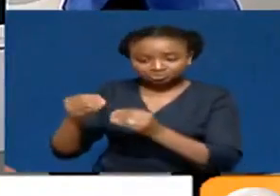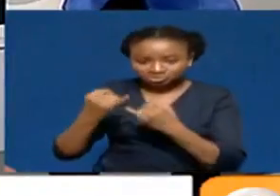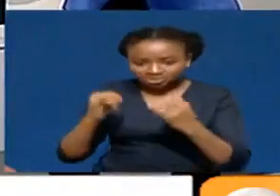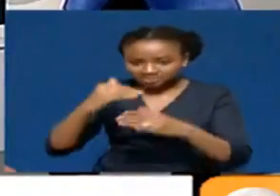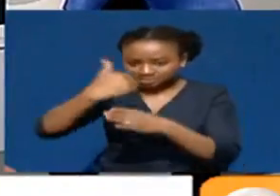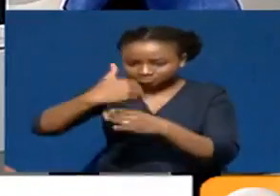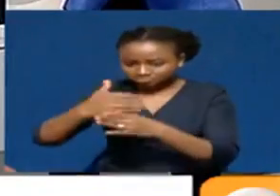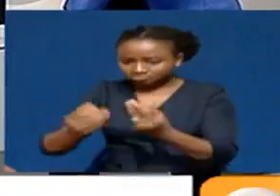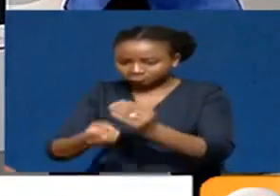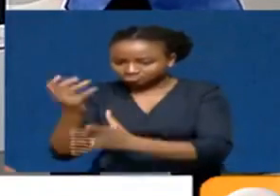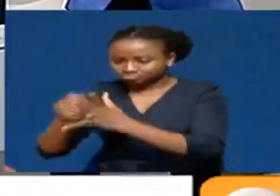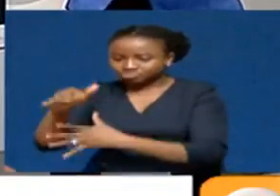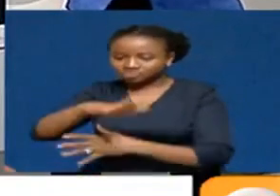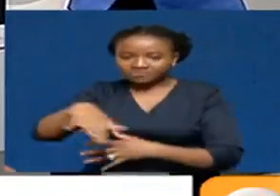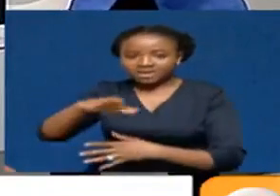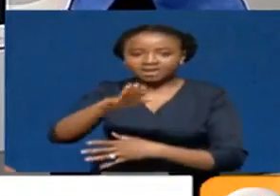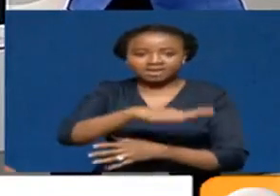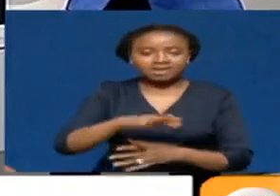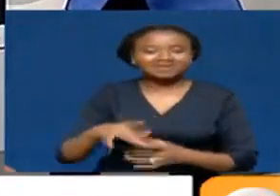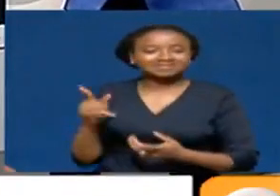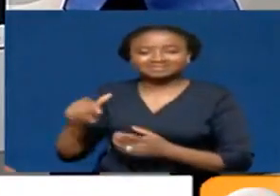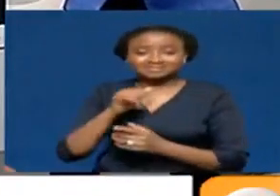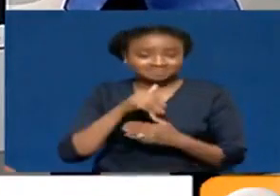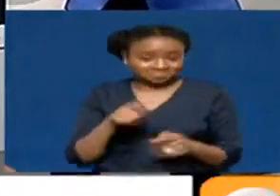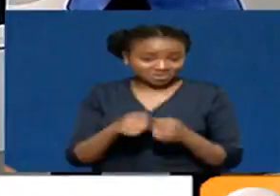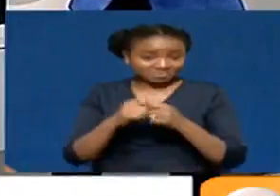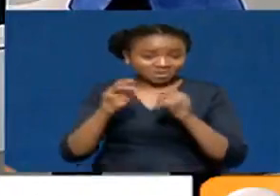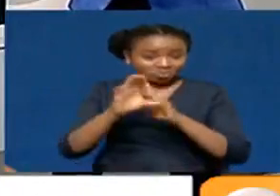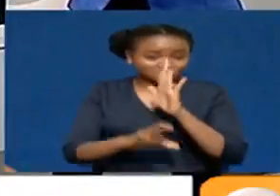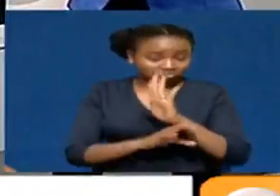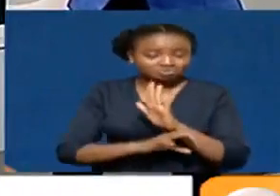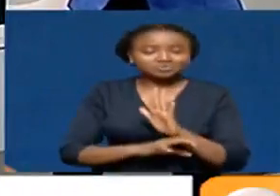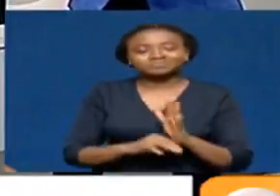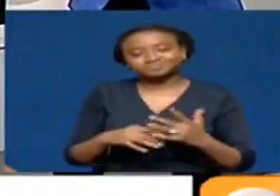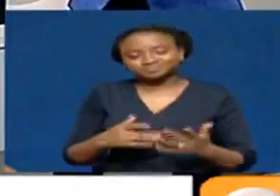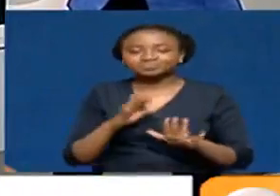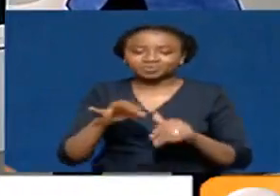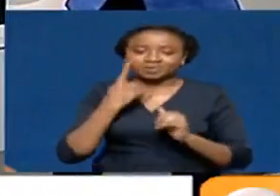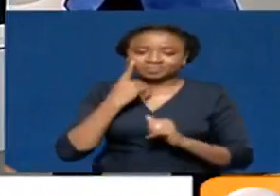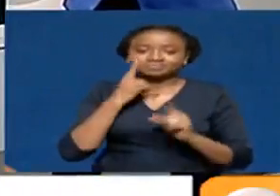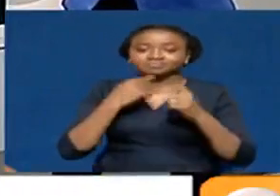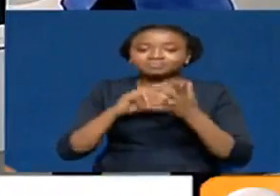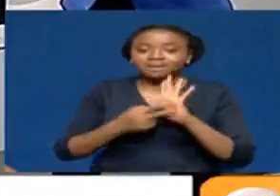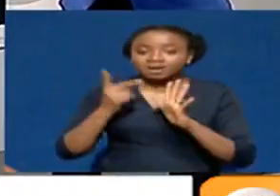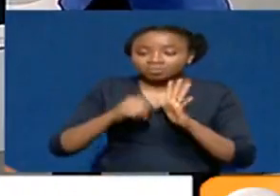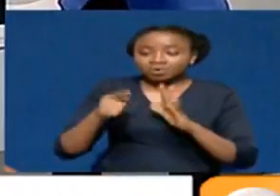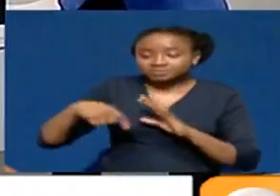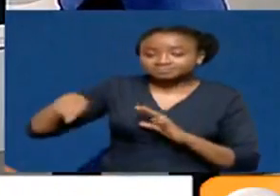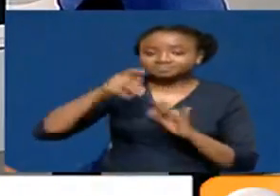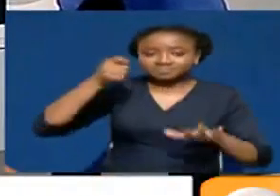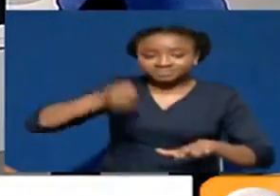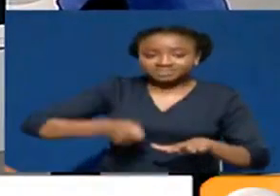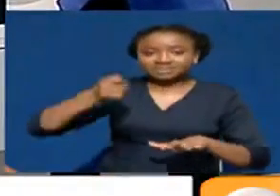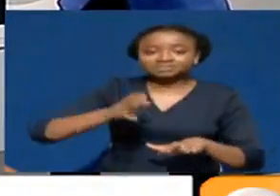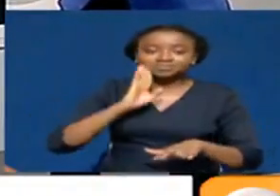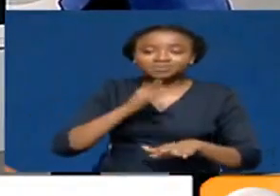delimitation of the constituencies was unconstitutional. So here's another thing. Now, the judges will also cover